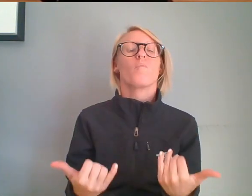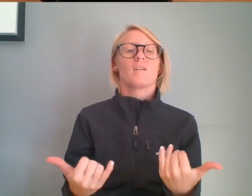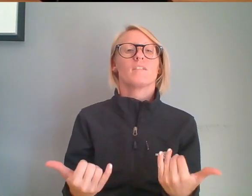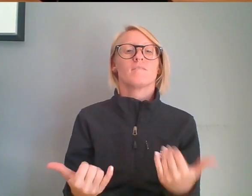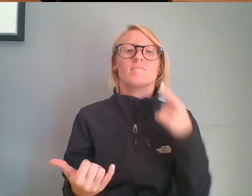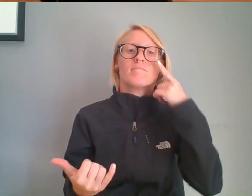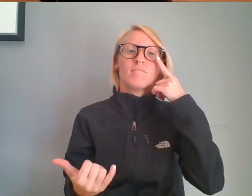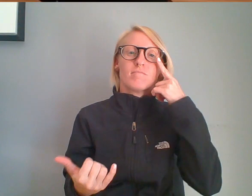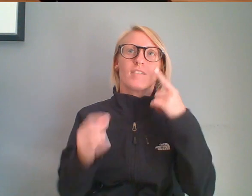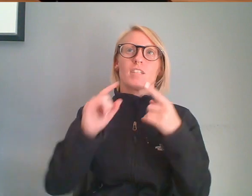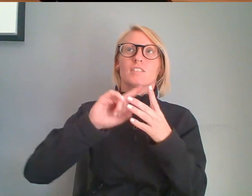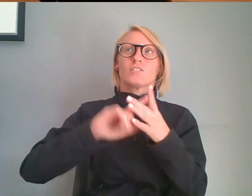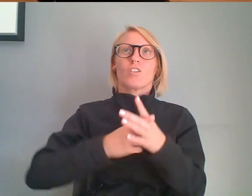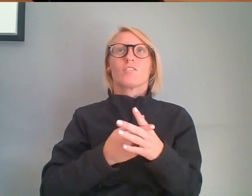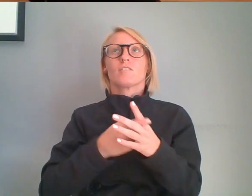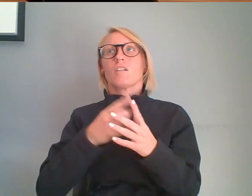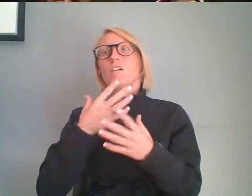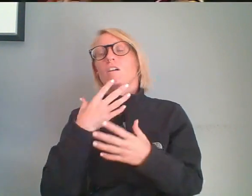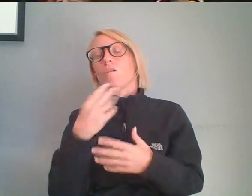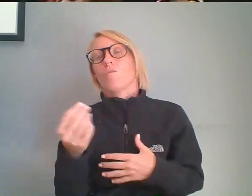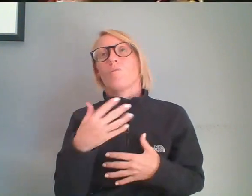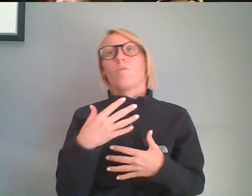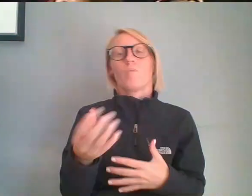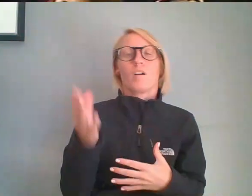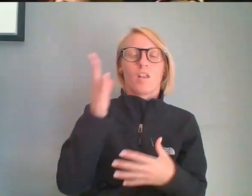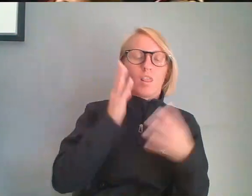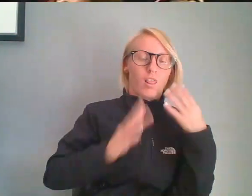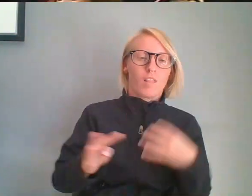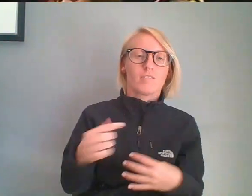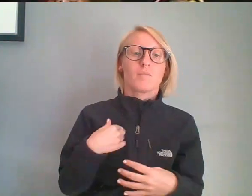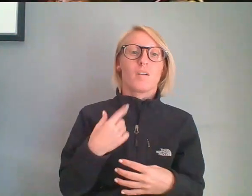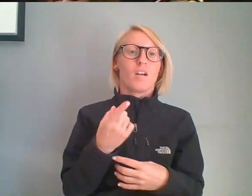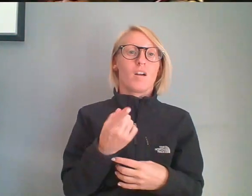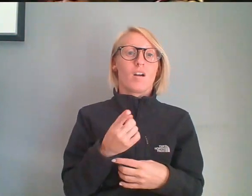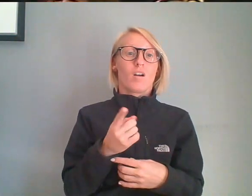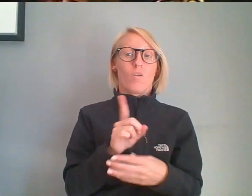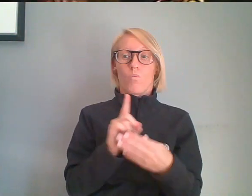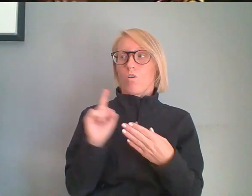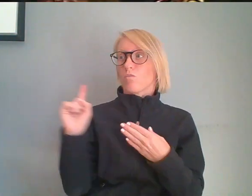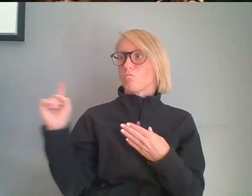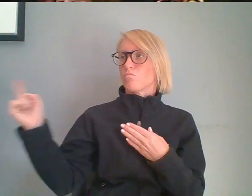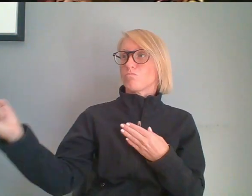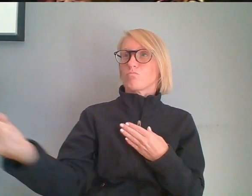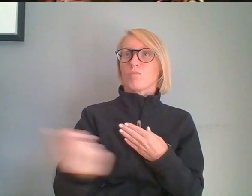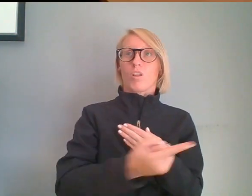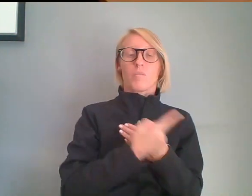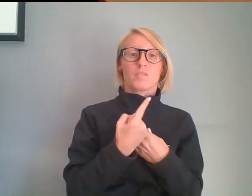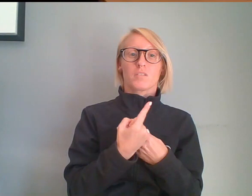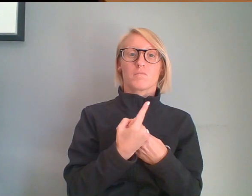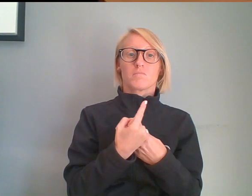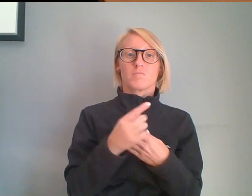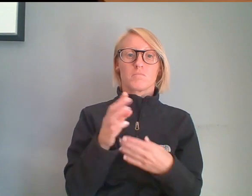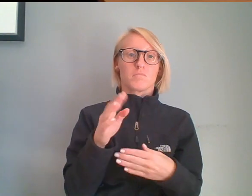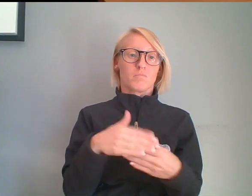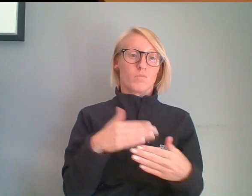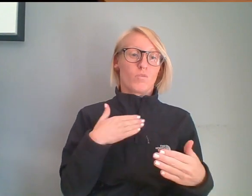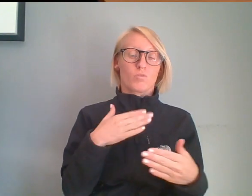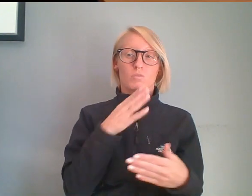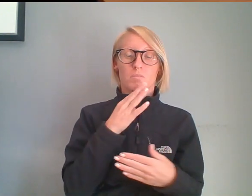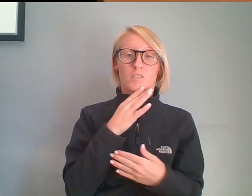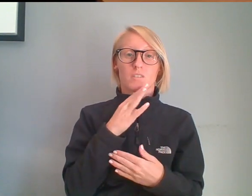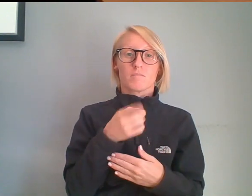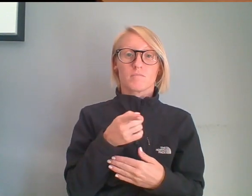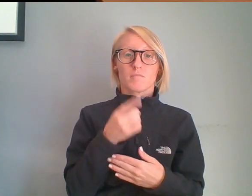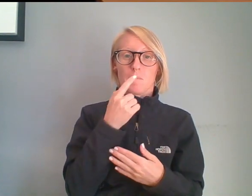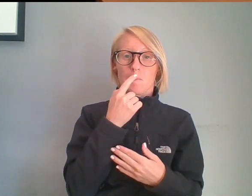starts out of breath and sweaty, right? But a walk around the building before you speak, that can do it. There are other ways. If you've ever